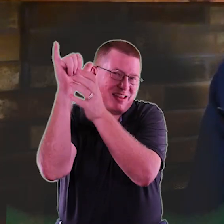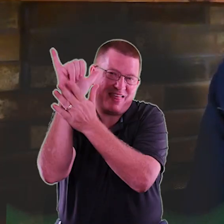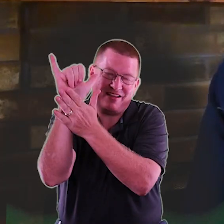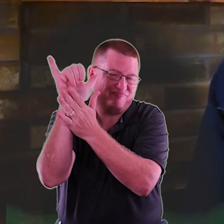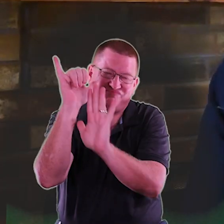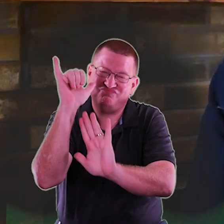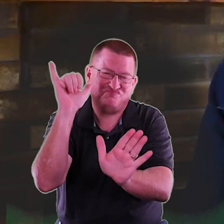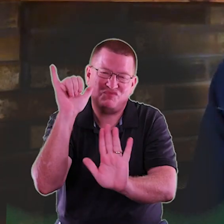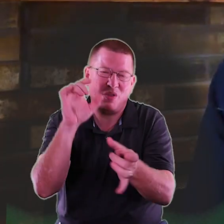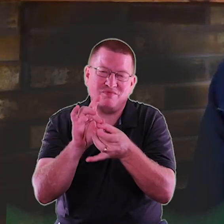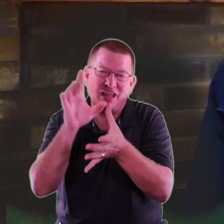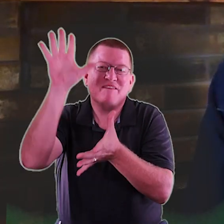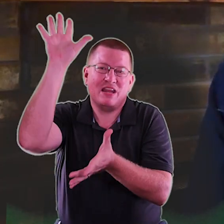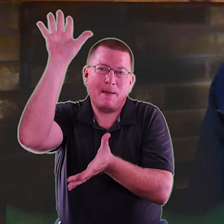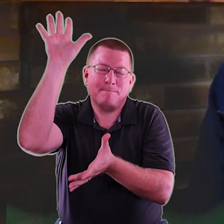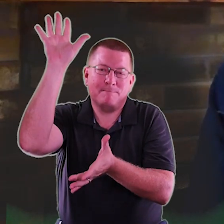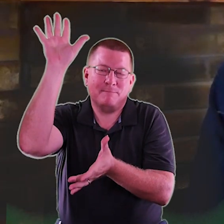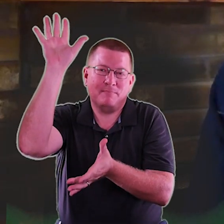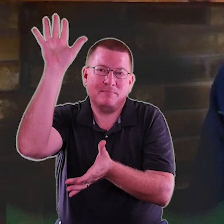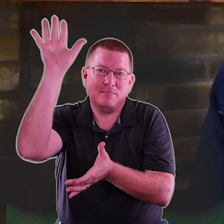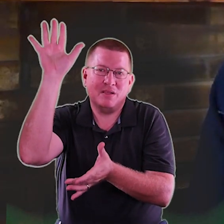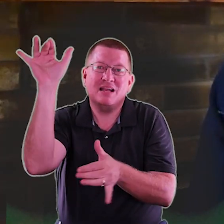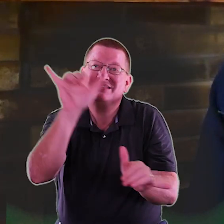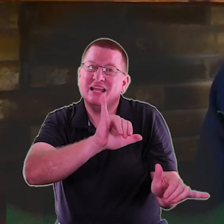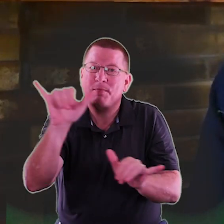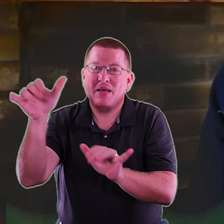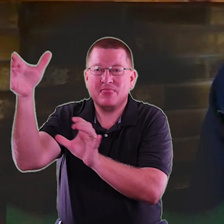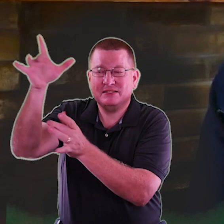the Spirit is poured out on us all.